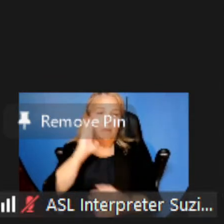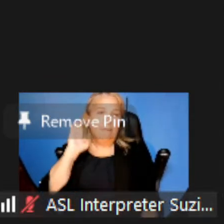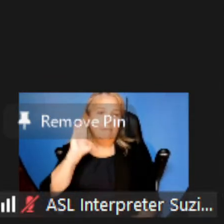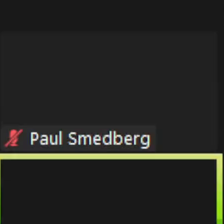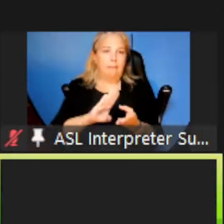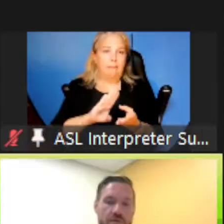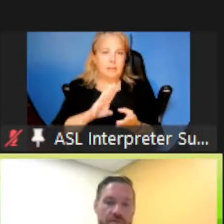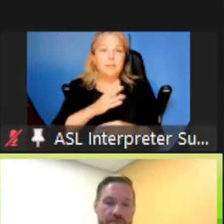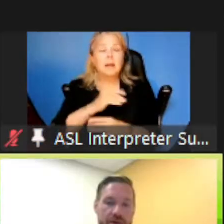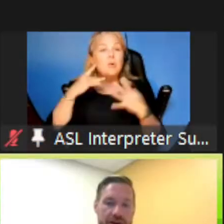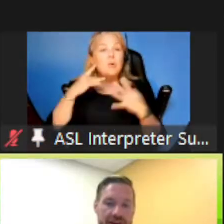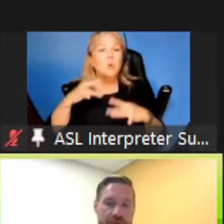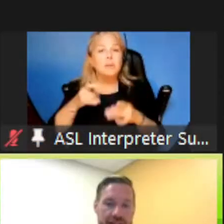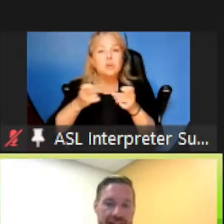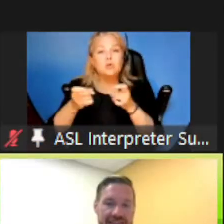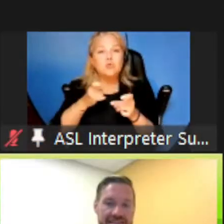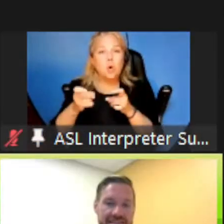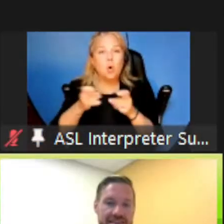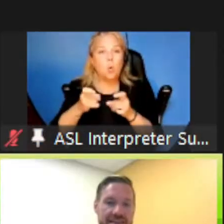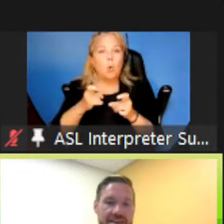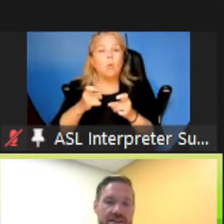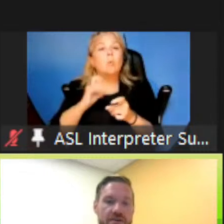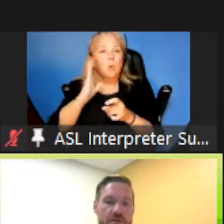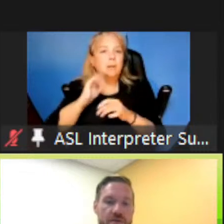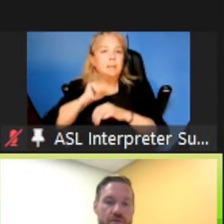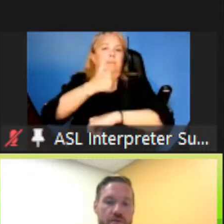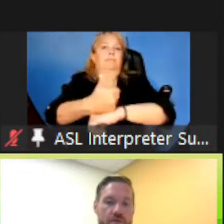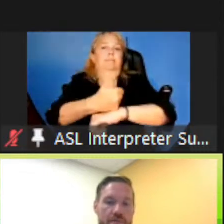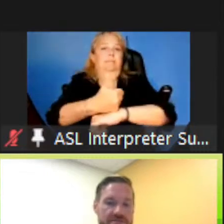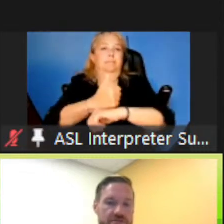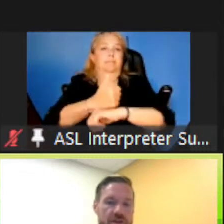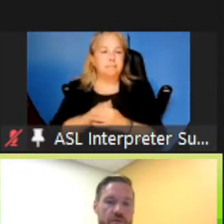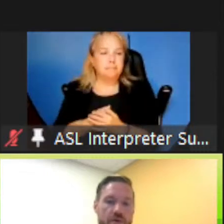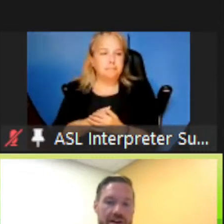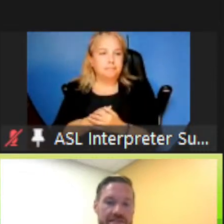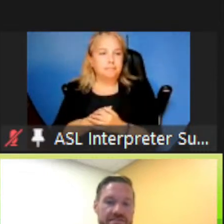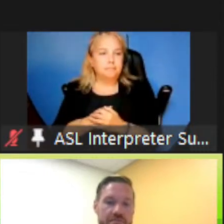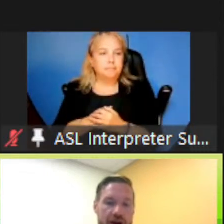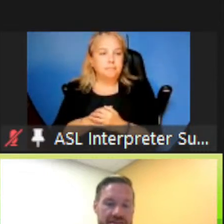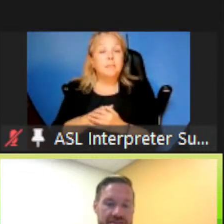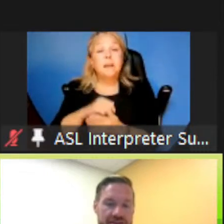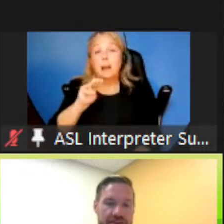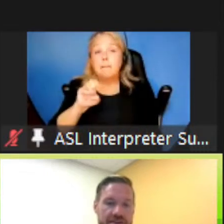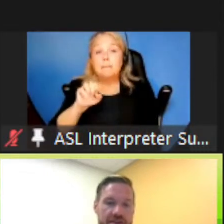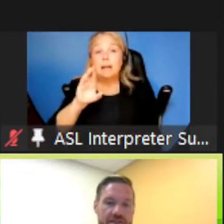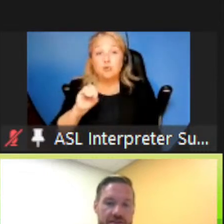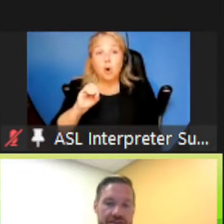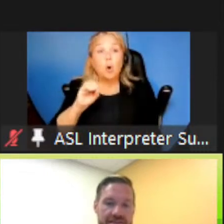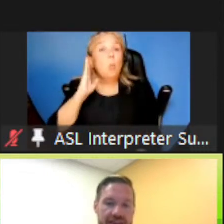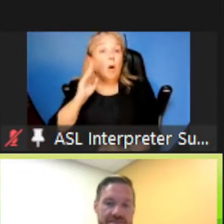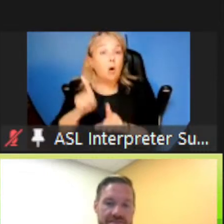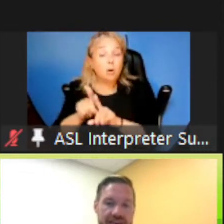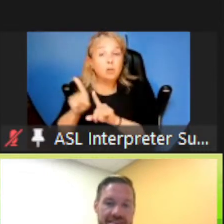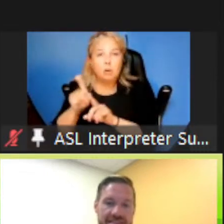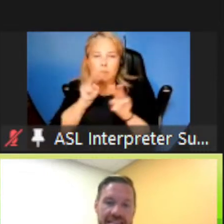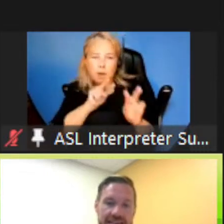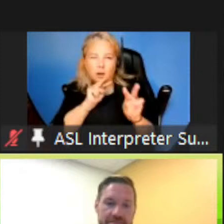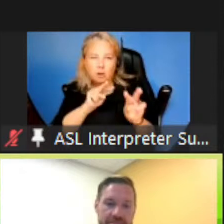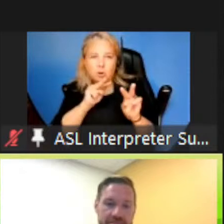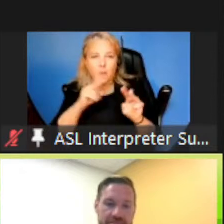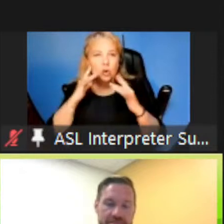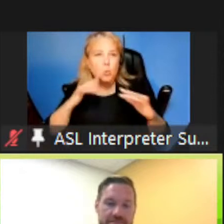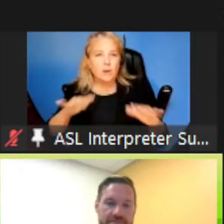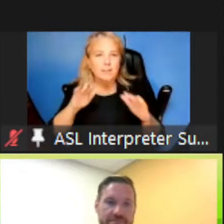control measures will be put in place. Metro will also monitor the noise levels as